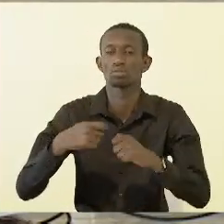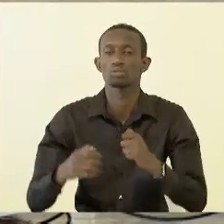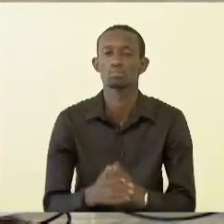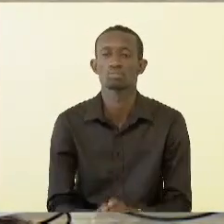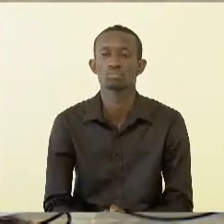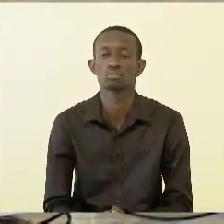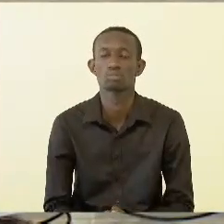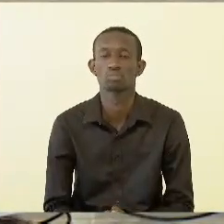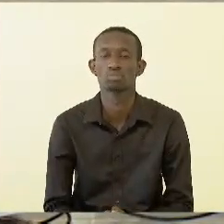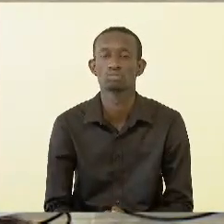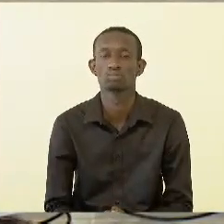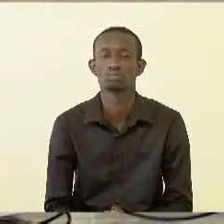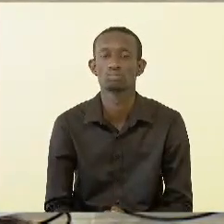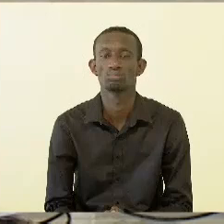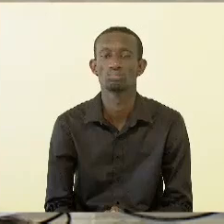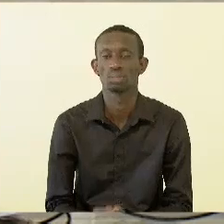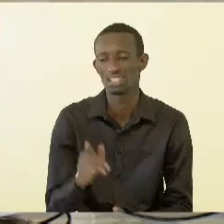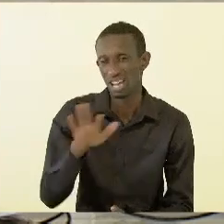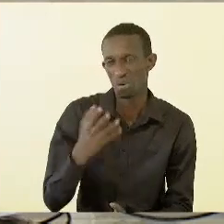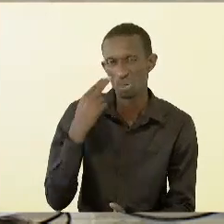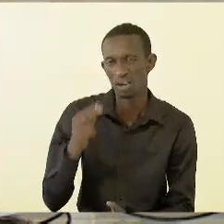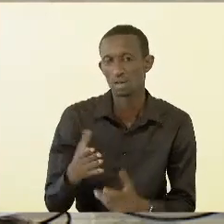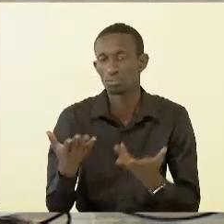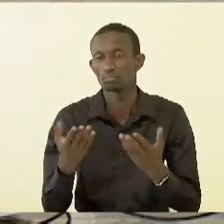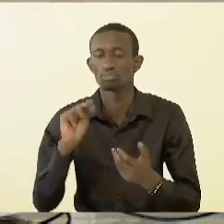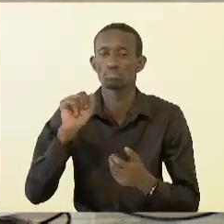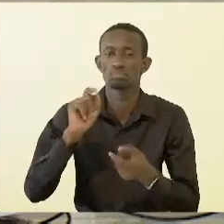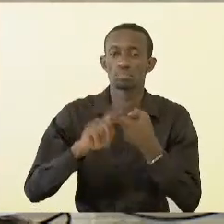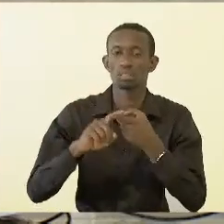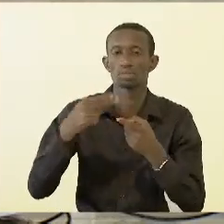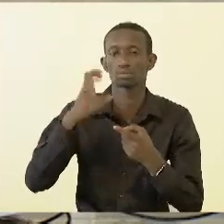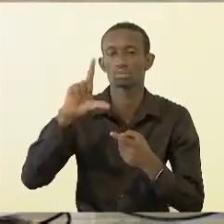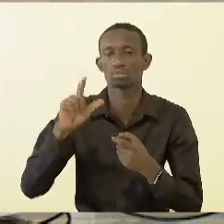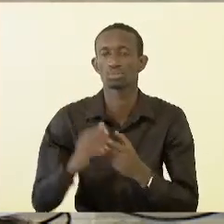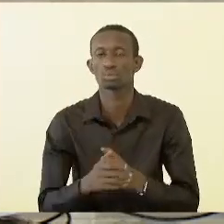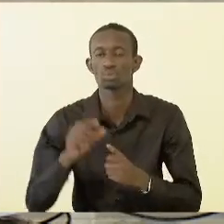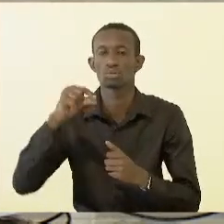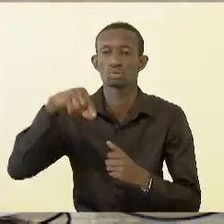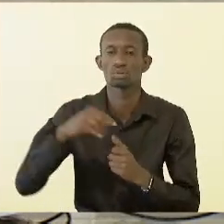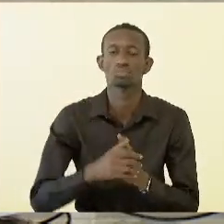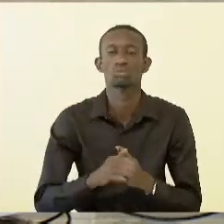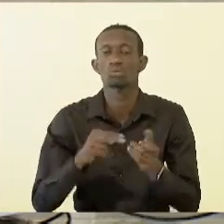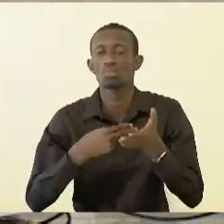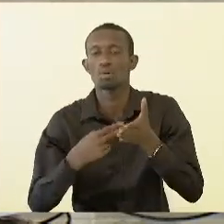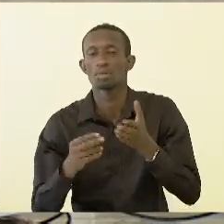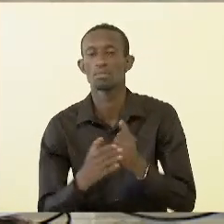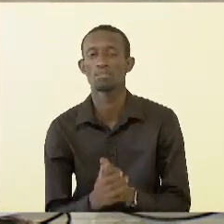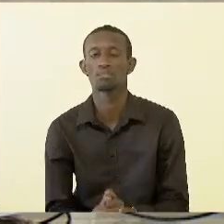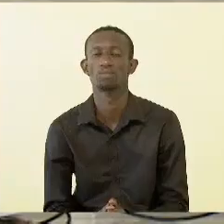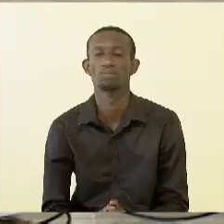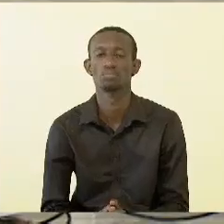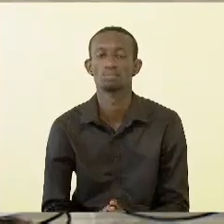And this is where you have either sodium with hydrochloric acid. This is where the metal displaces the